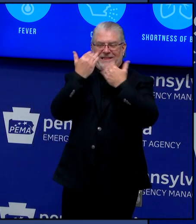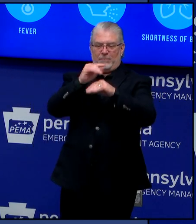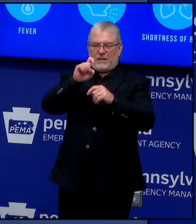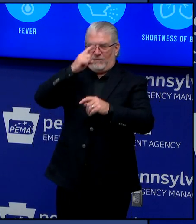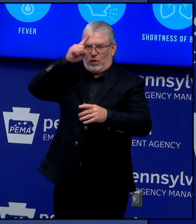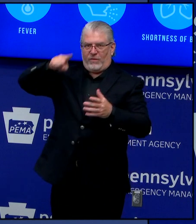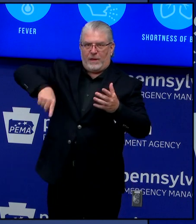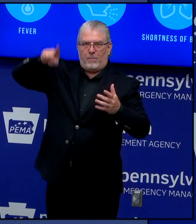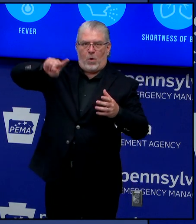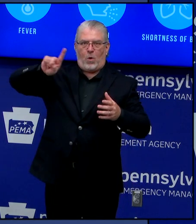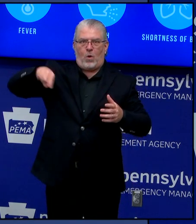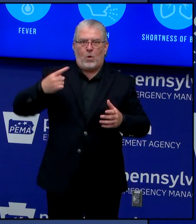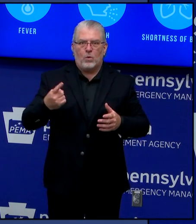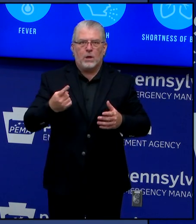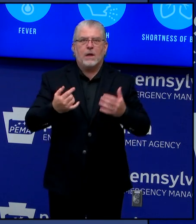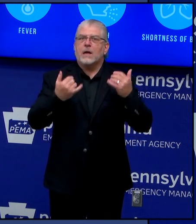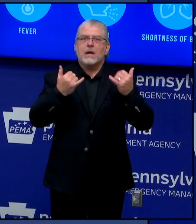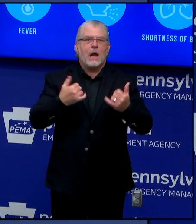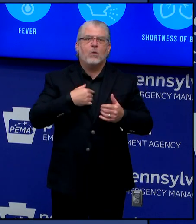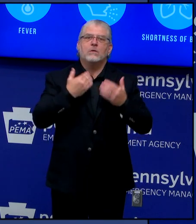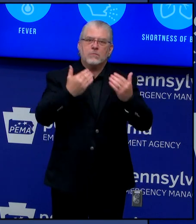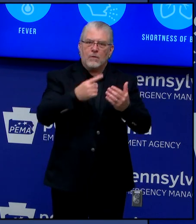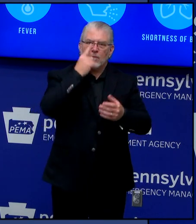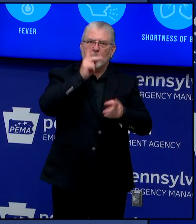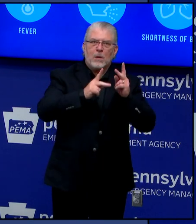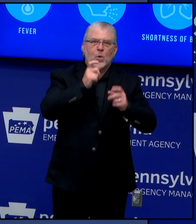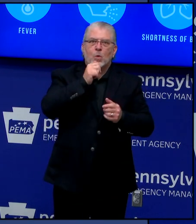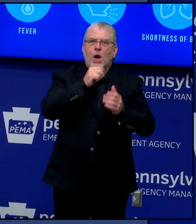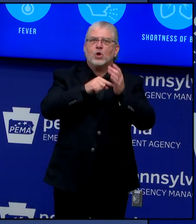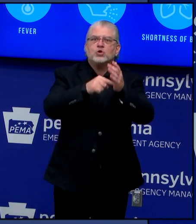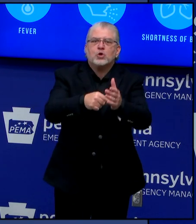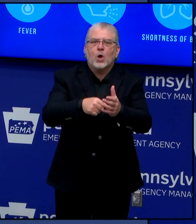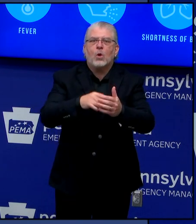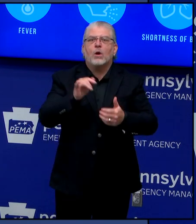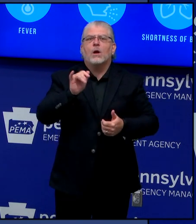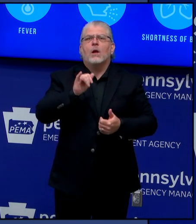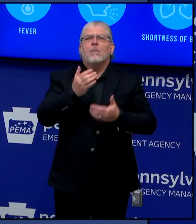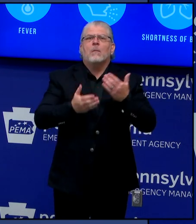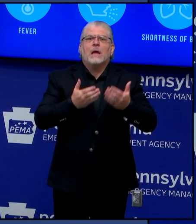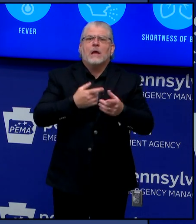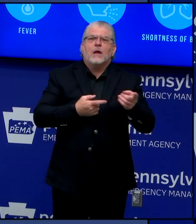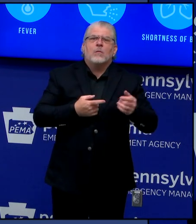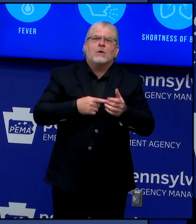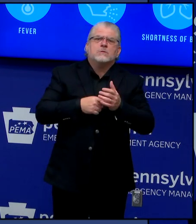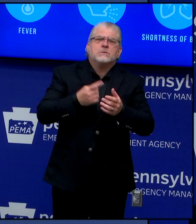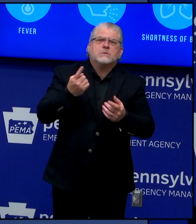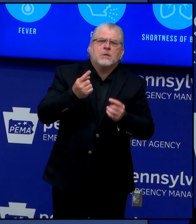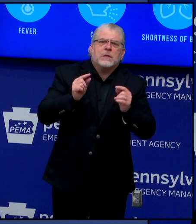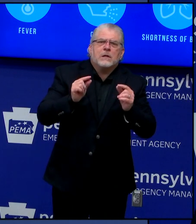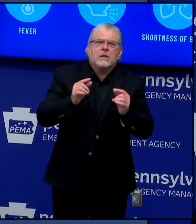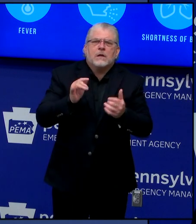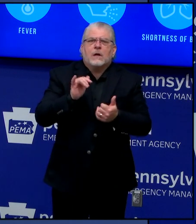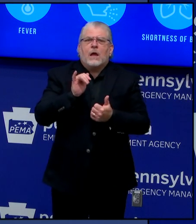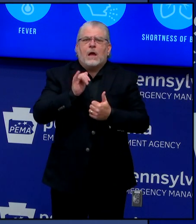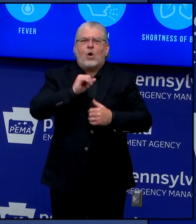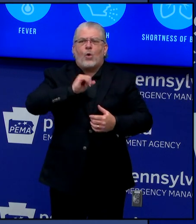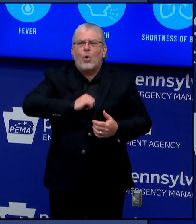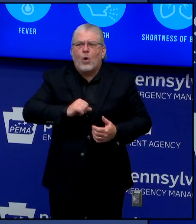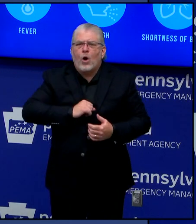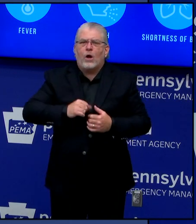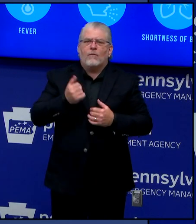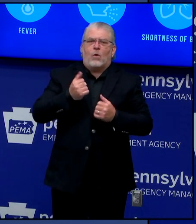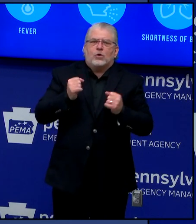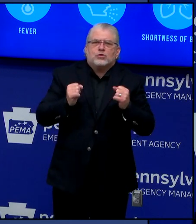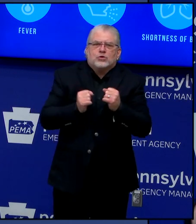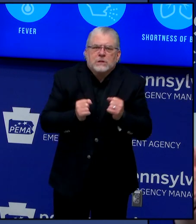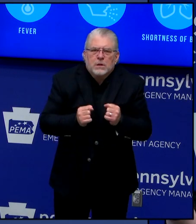we talked about chills and shaking chills, etc. We are not pushing out population-based testing at this